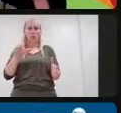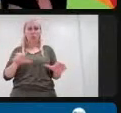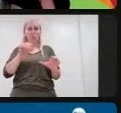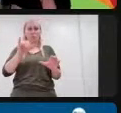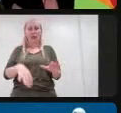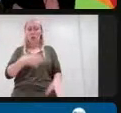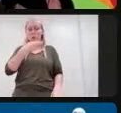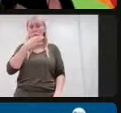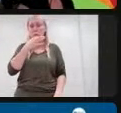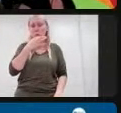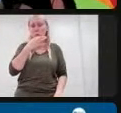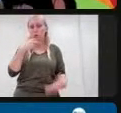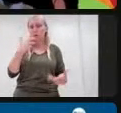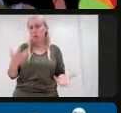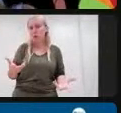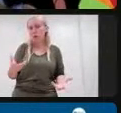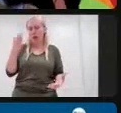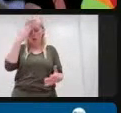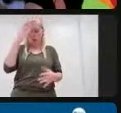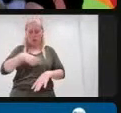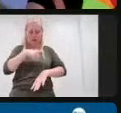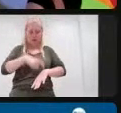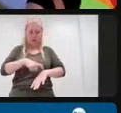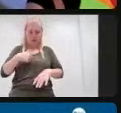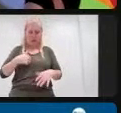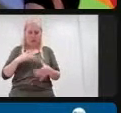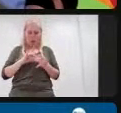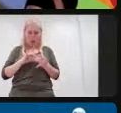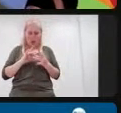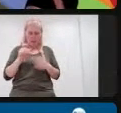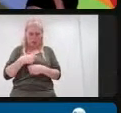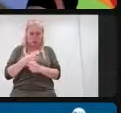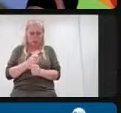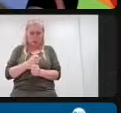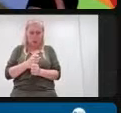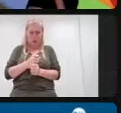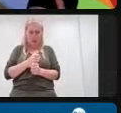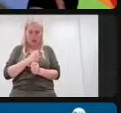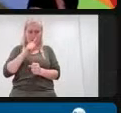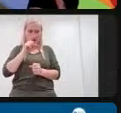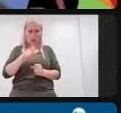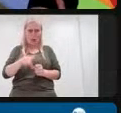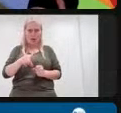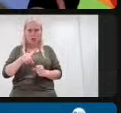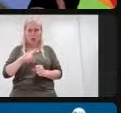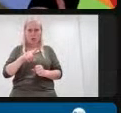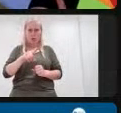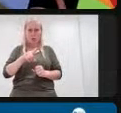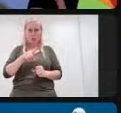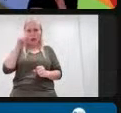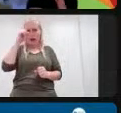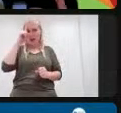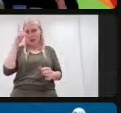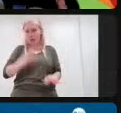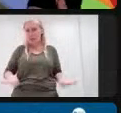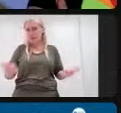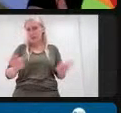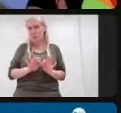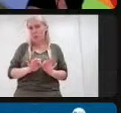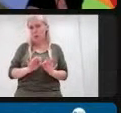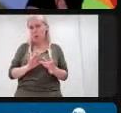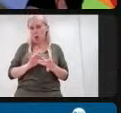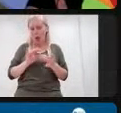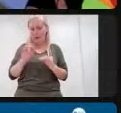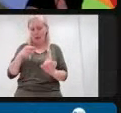soon. I know there was a time where I had another comment to make and the question had been called and I thought it was a pretty important